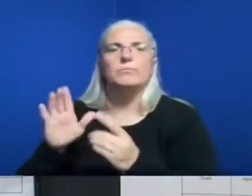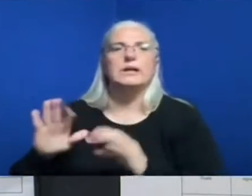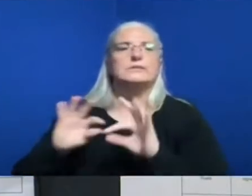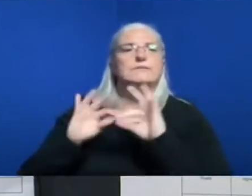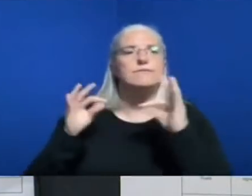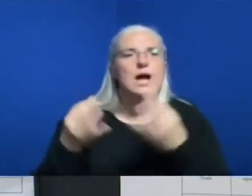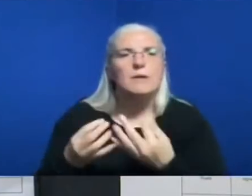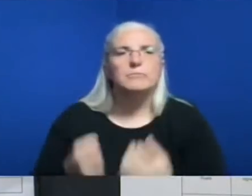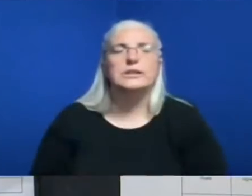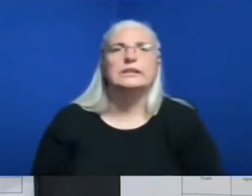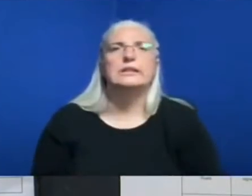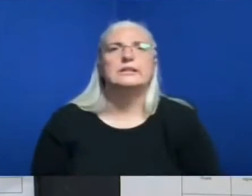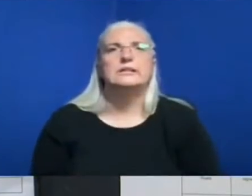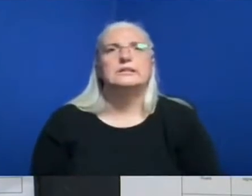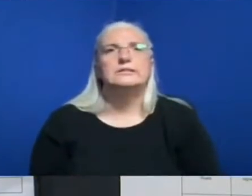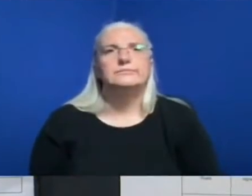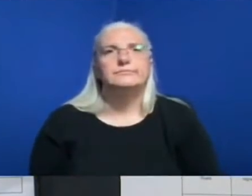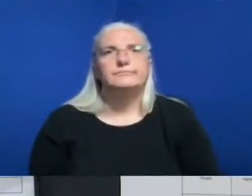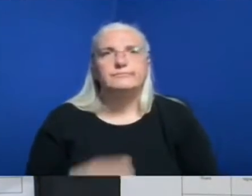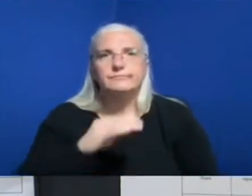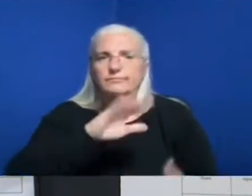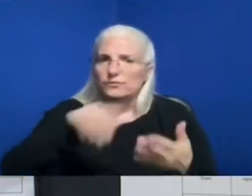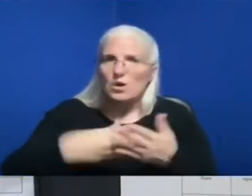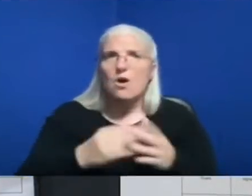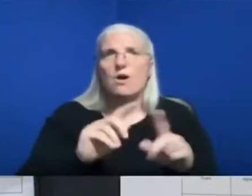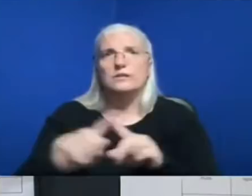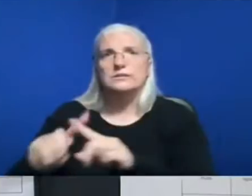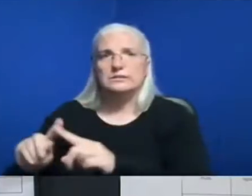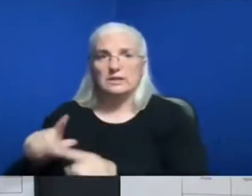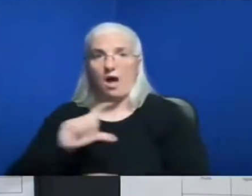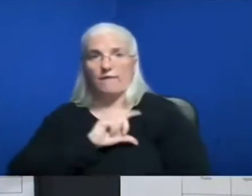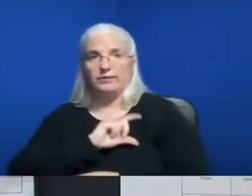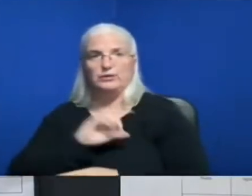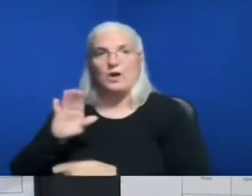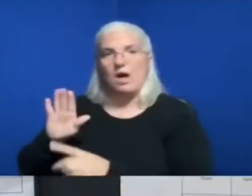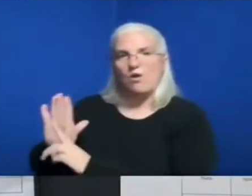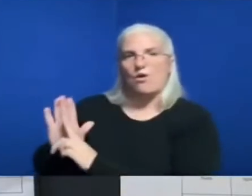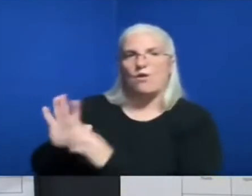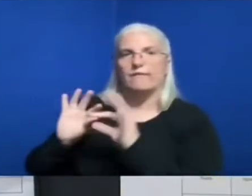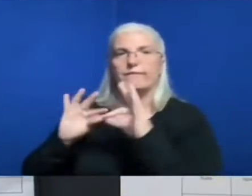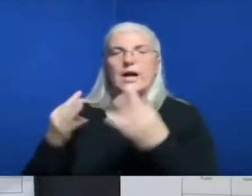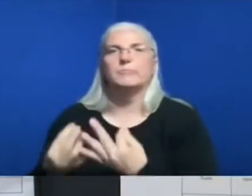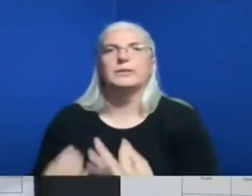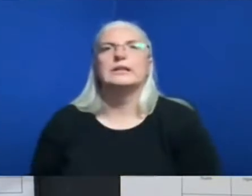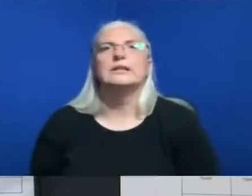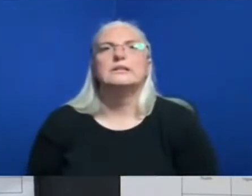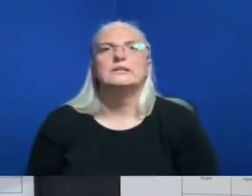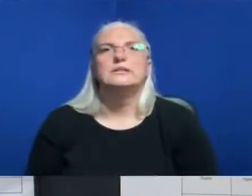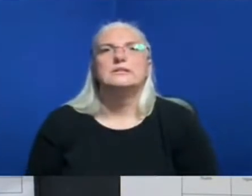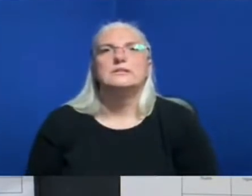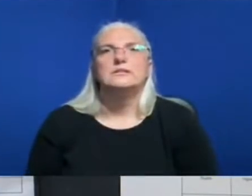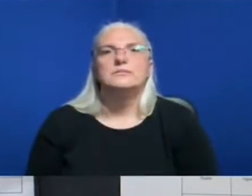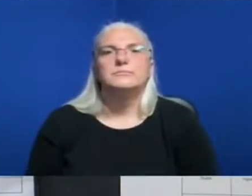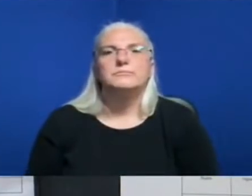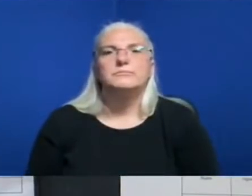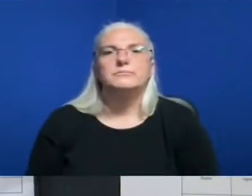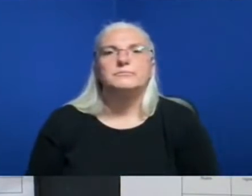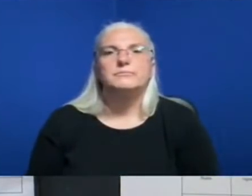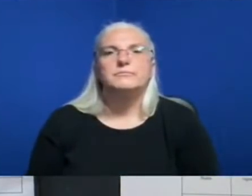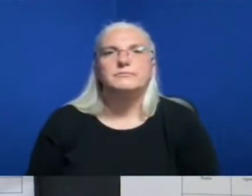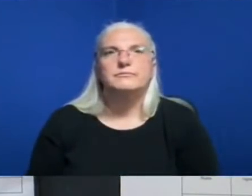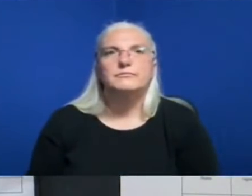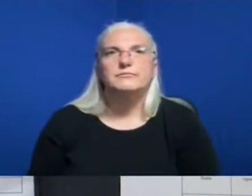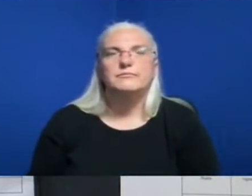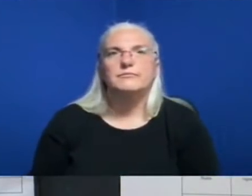other officer and her family. Yesterday, I placed the northeast portion of Chandler